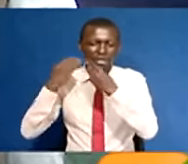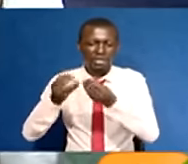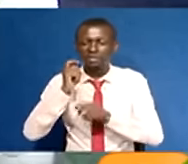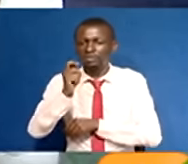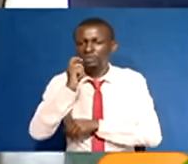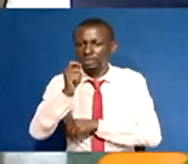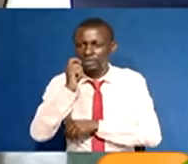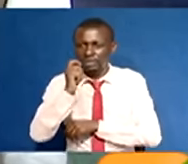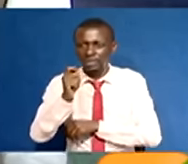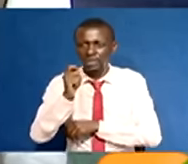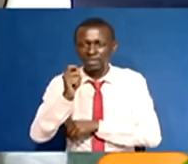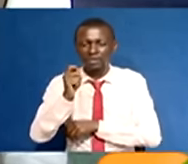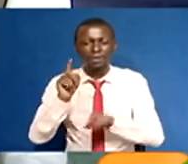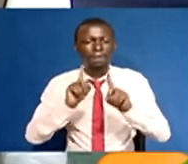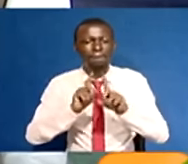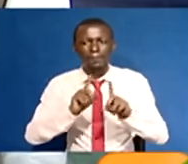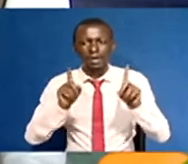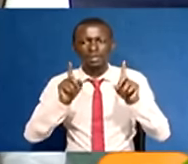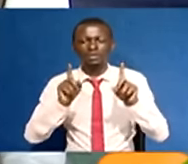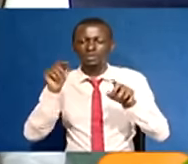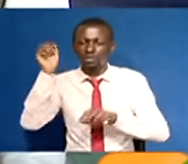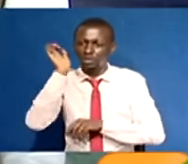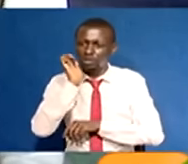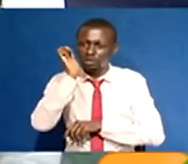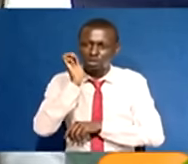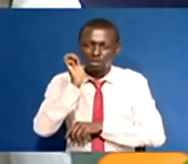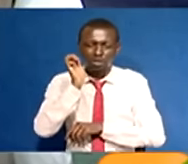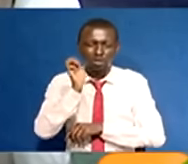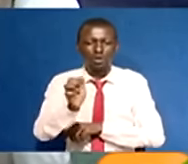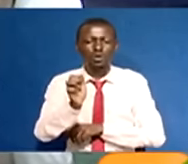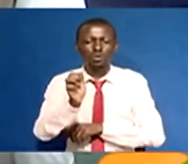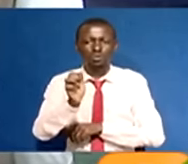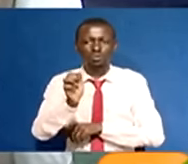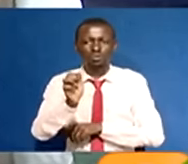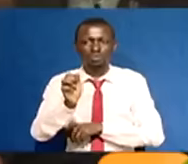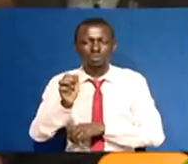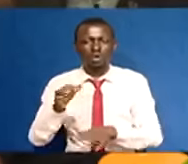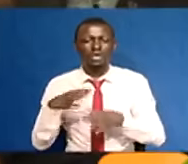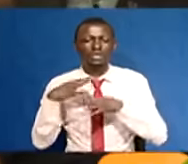in complete disregard of the arising conflict of interest.